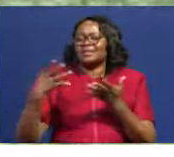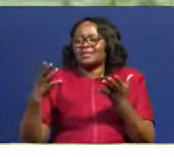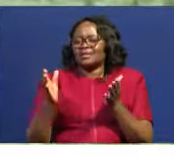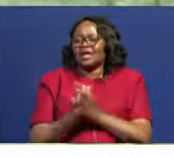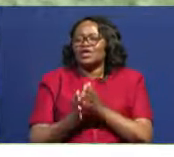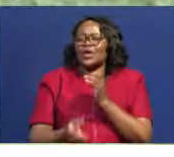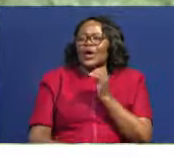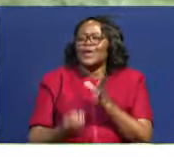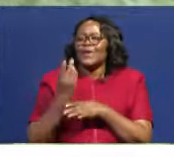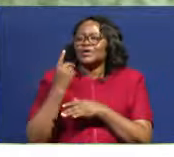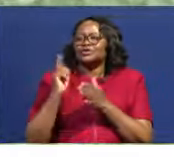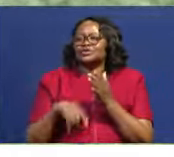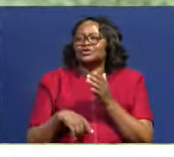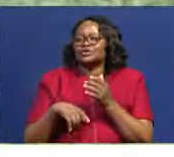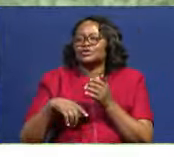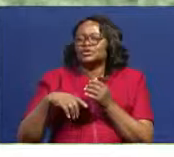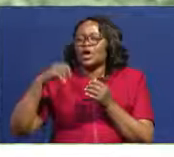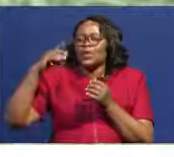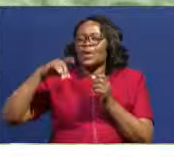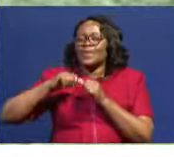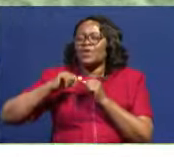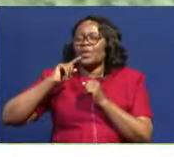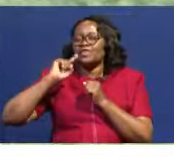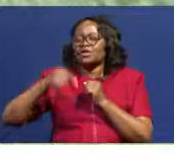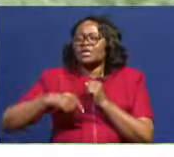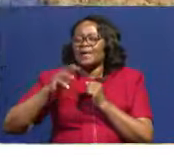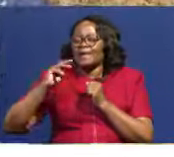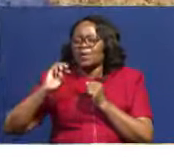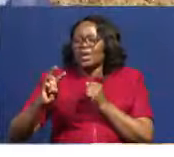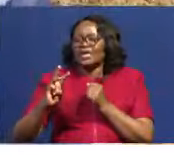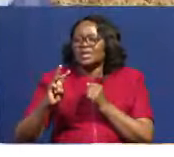we'll be producing power as well, 1,000 megawatts